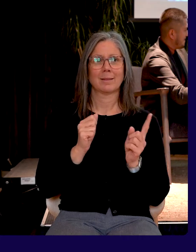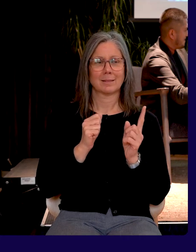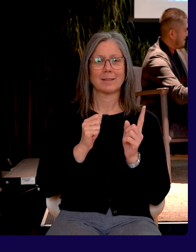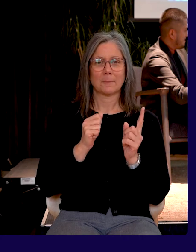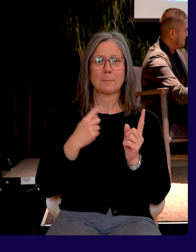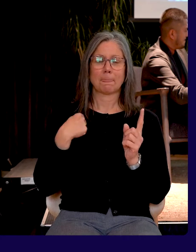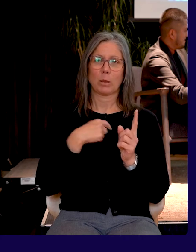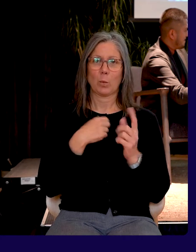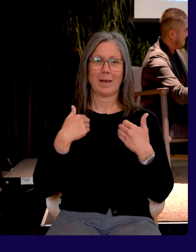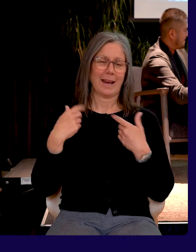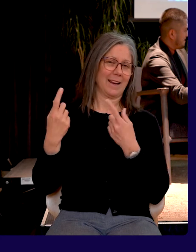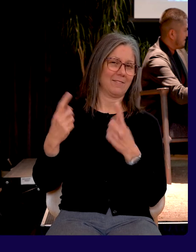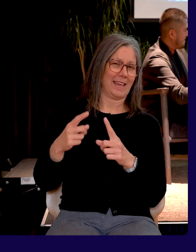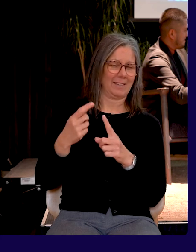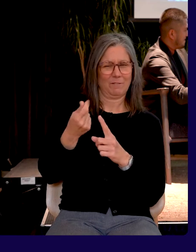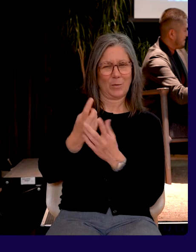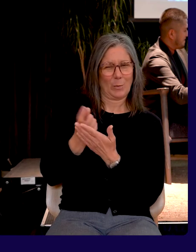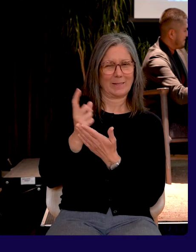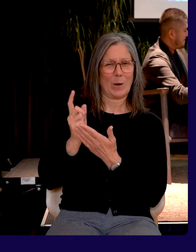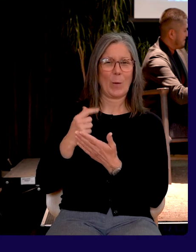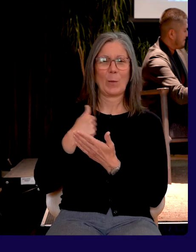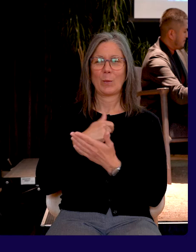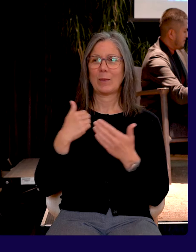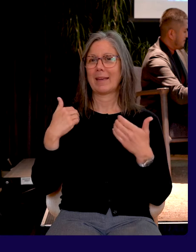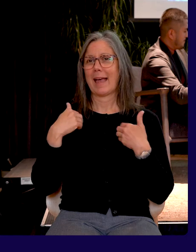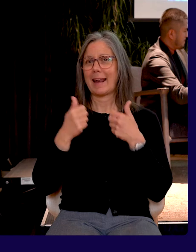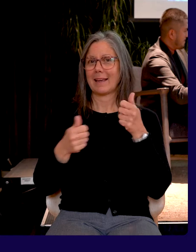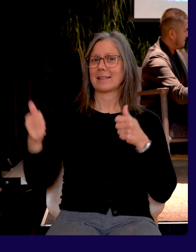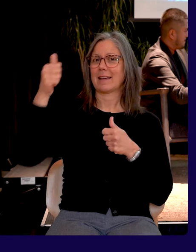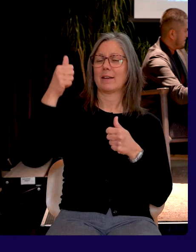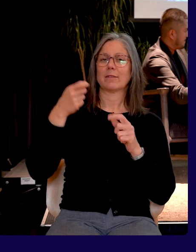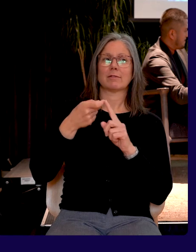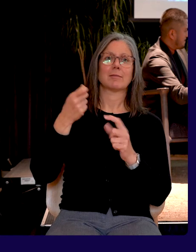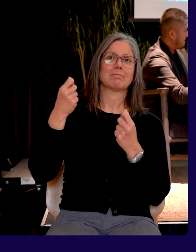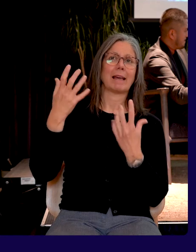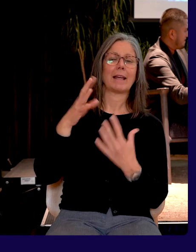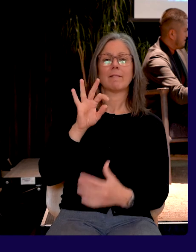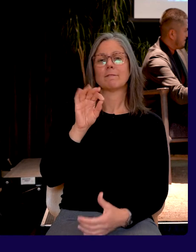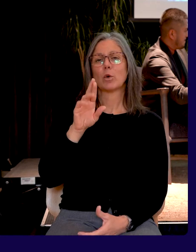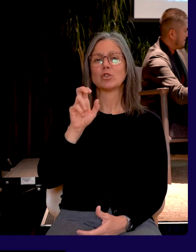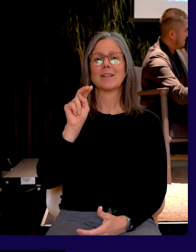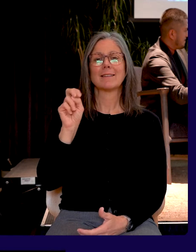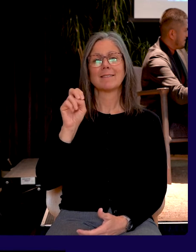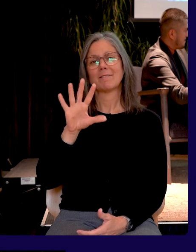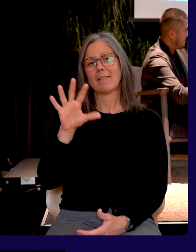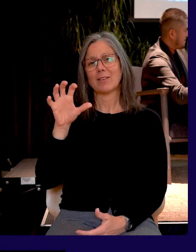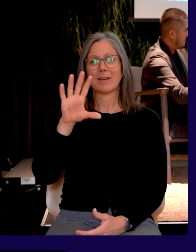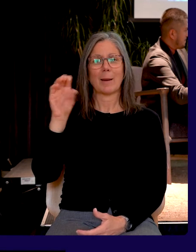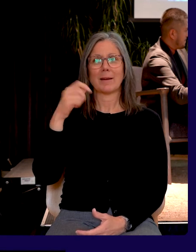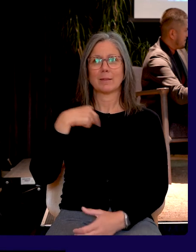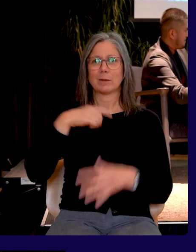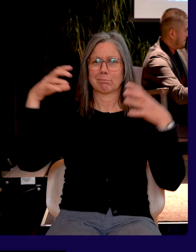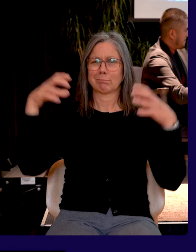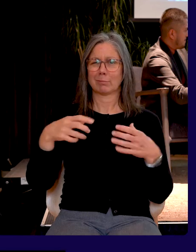had an event a few weeks ago where we brought together executives from a bunch of Fortune 500 companies, and we all got together to talk